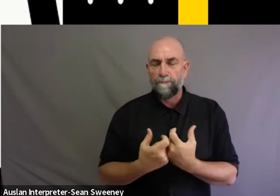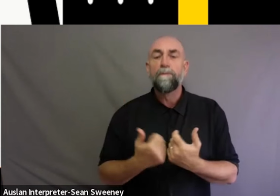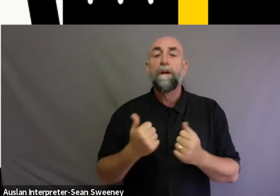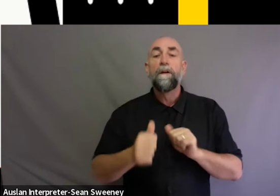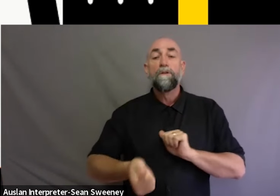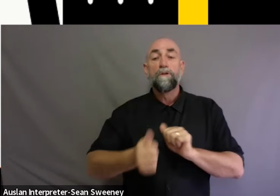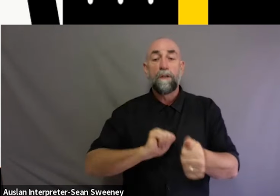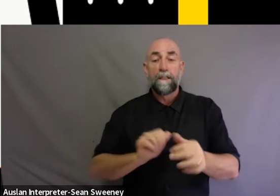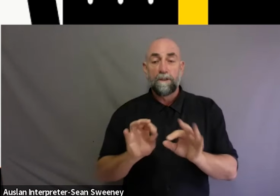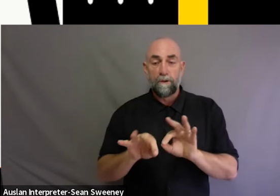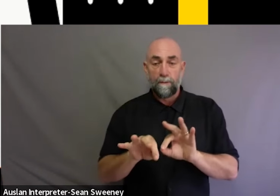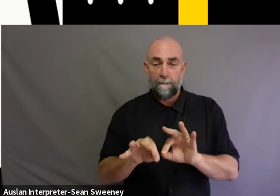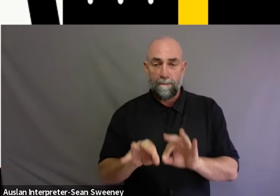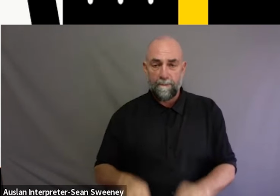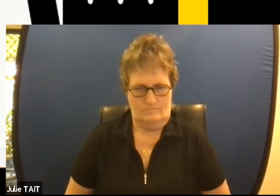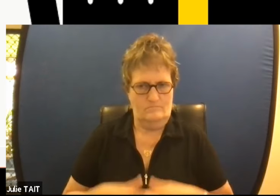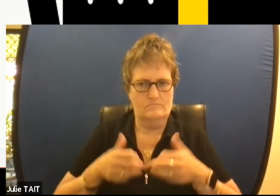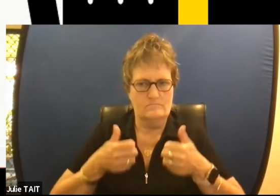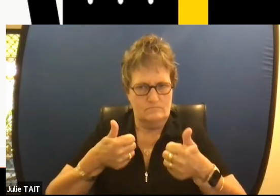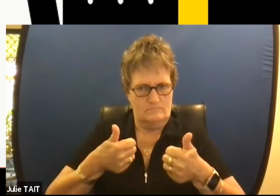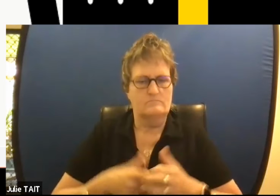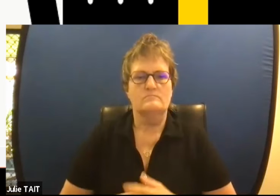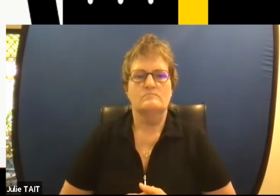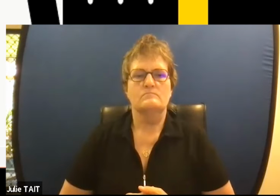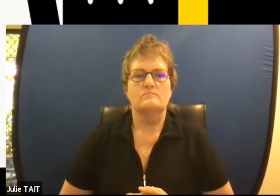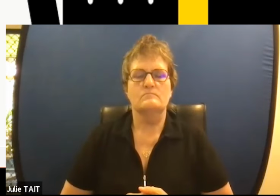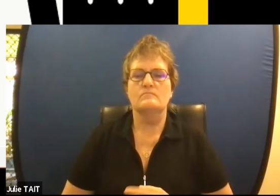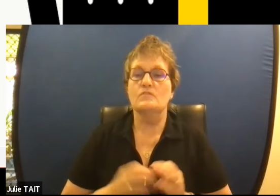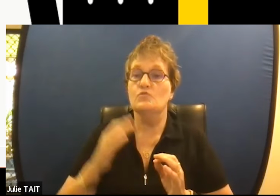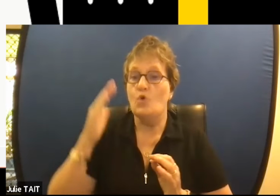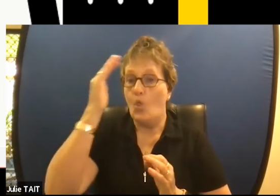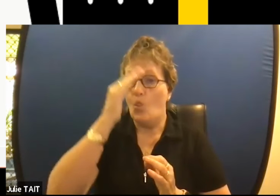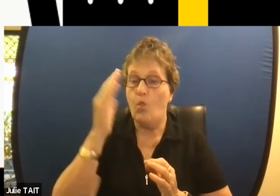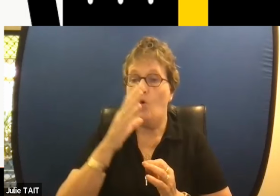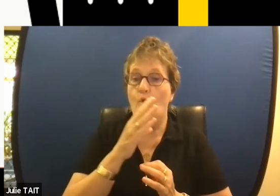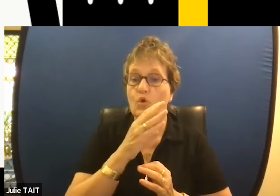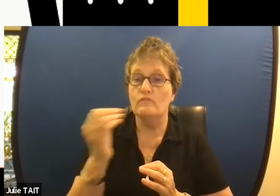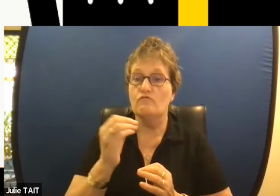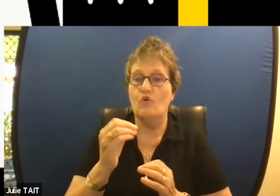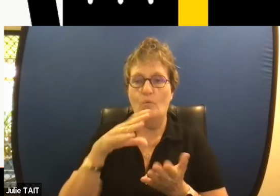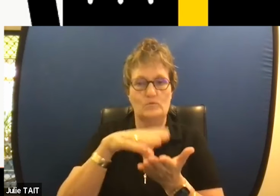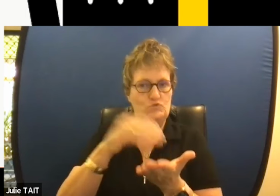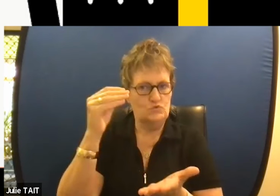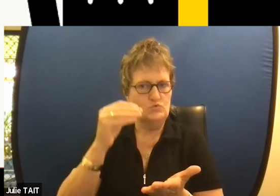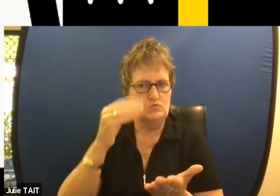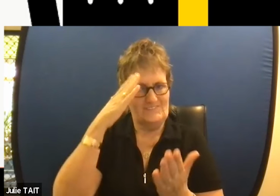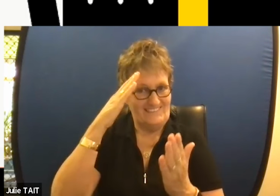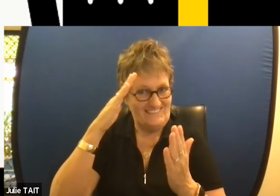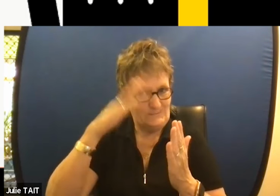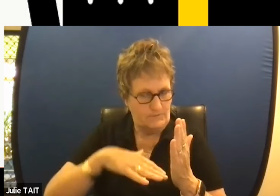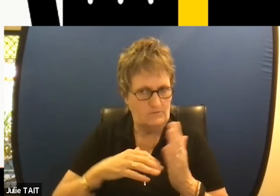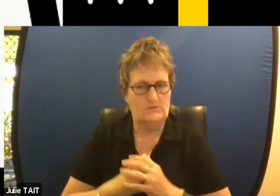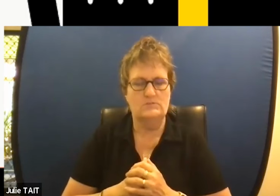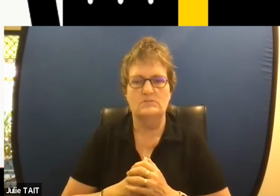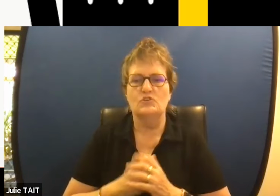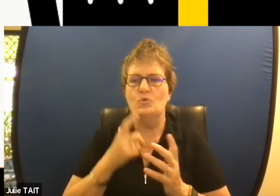The learning has come from the student's own experience. So once again, they've constructed a meaning out of this, and we